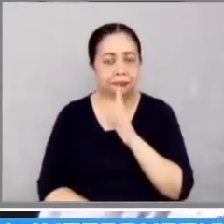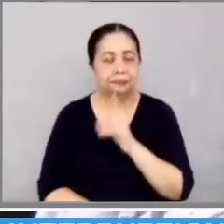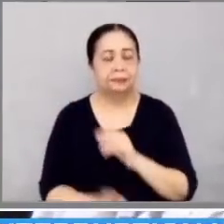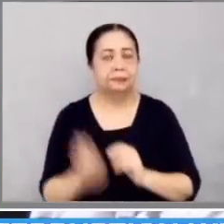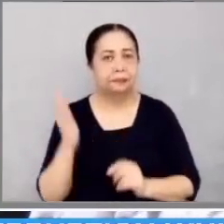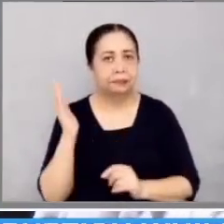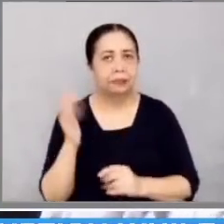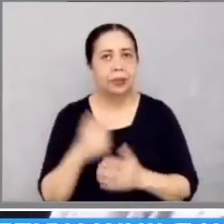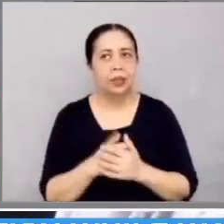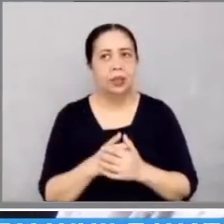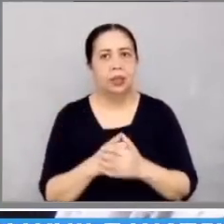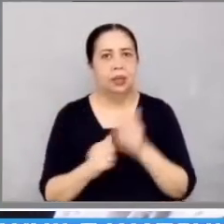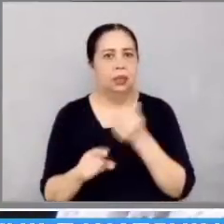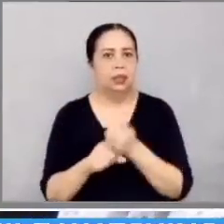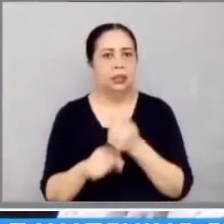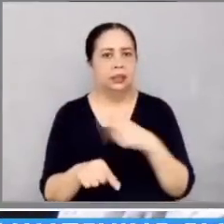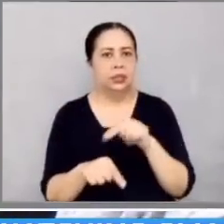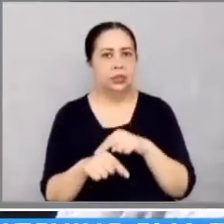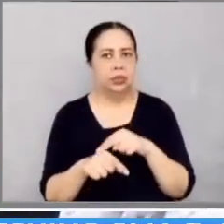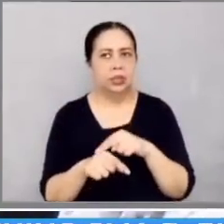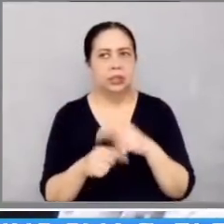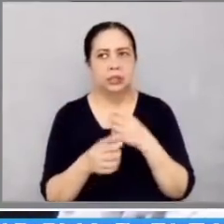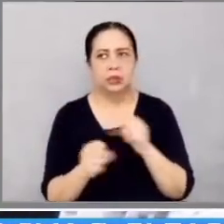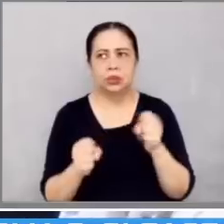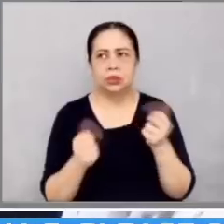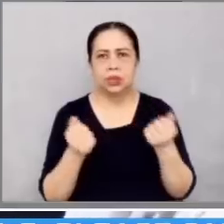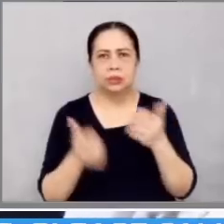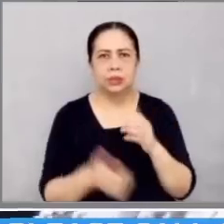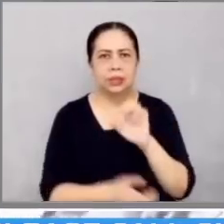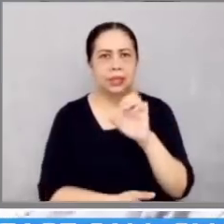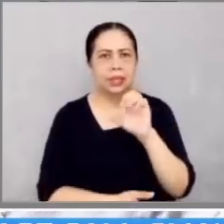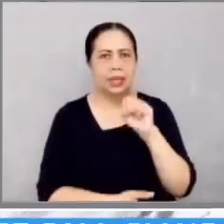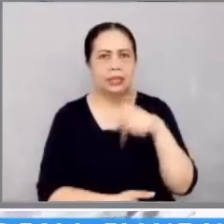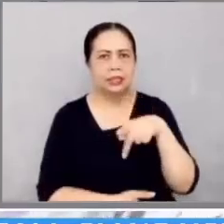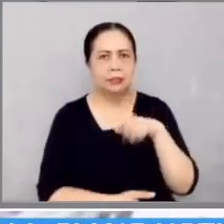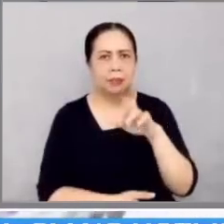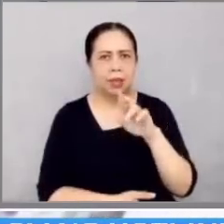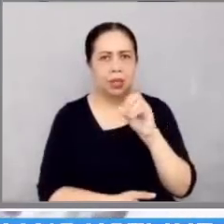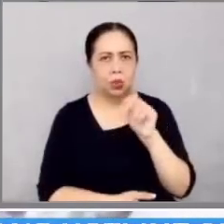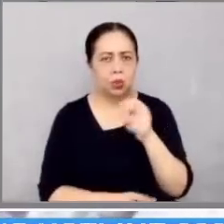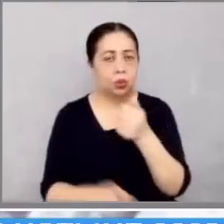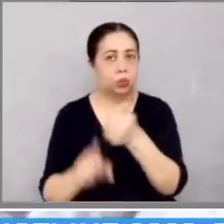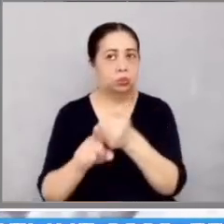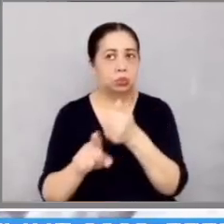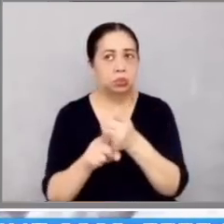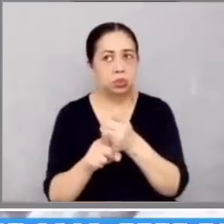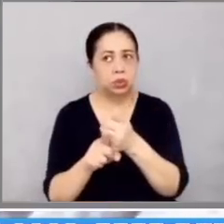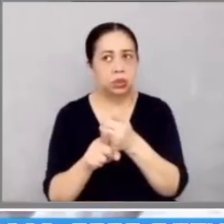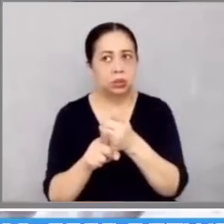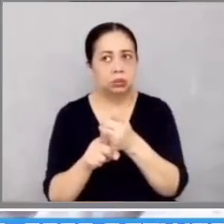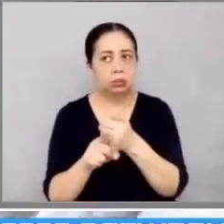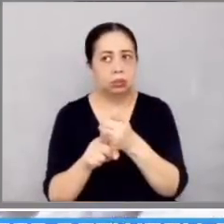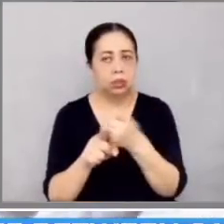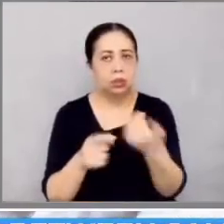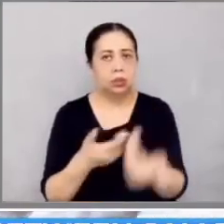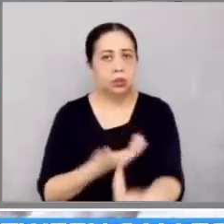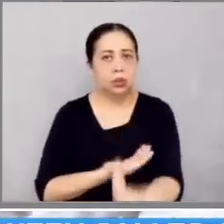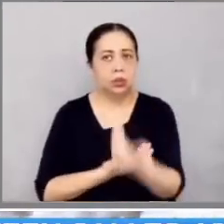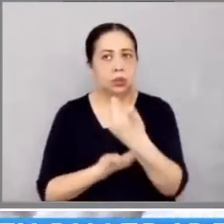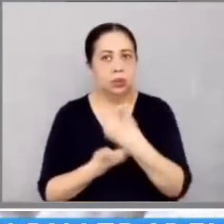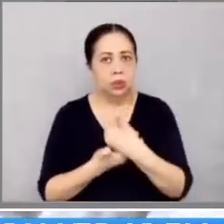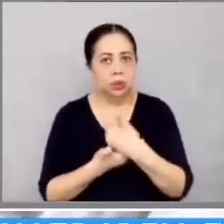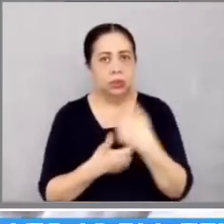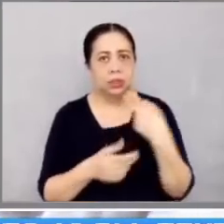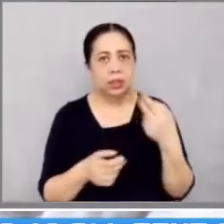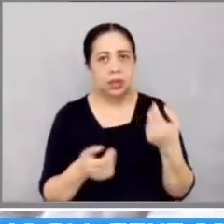National Security Administrator Esperon, who himself went to our head office as well as